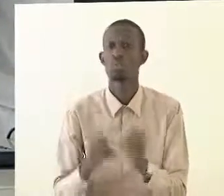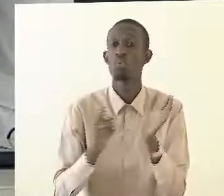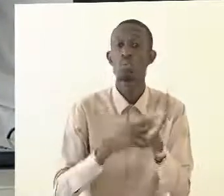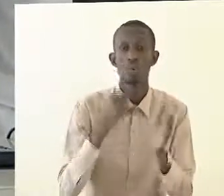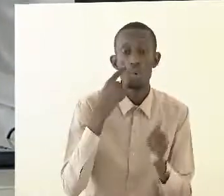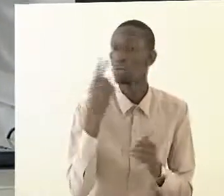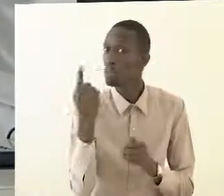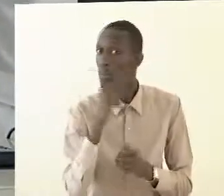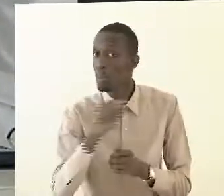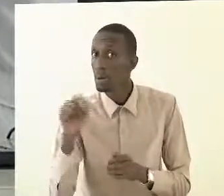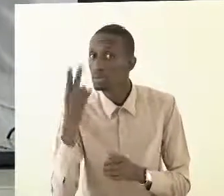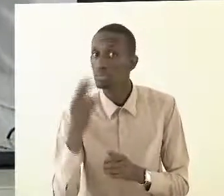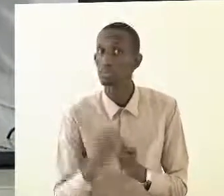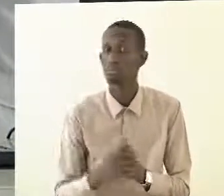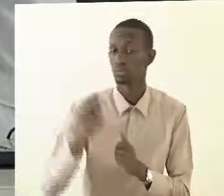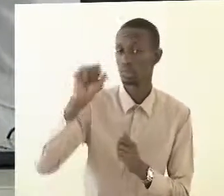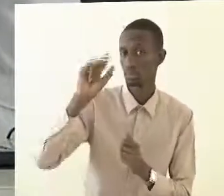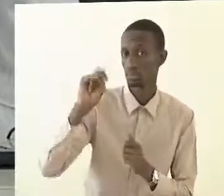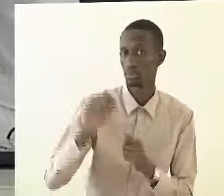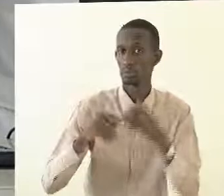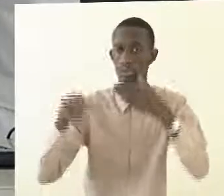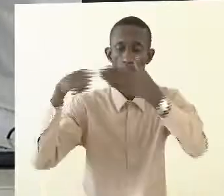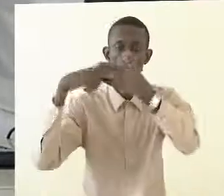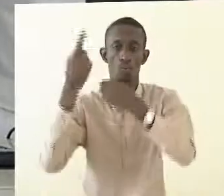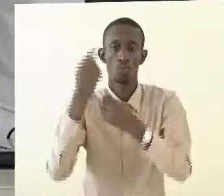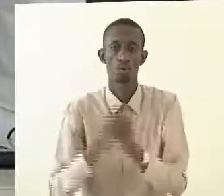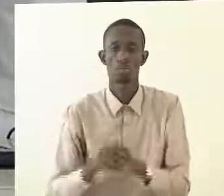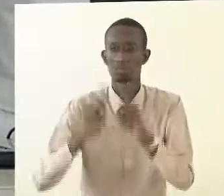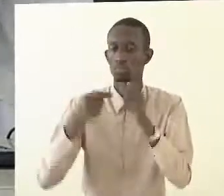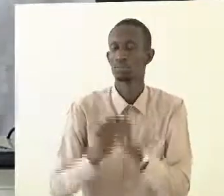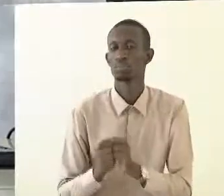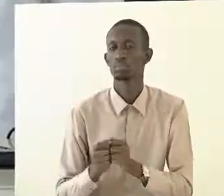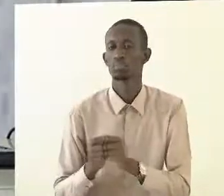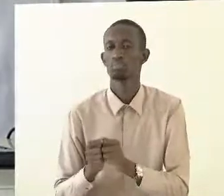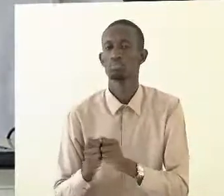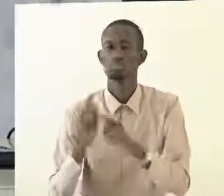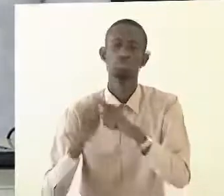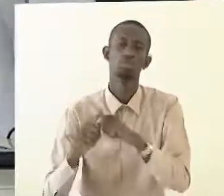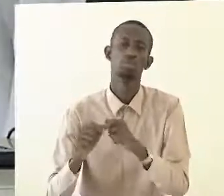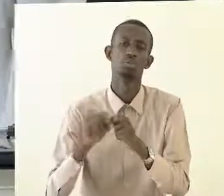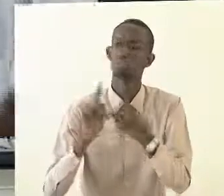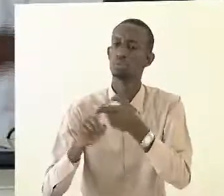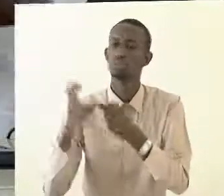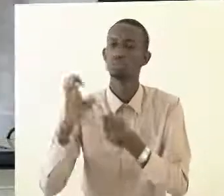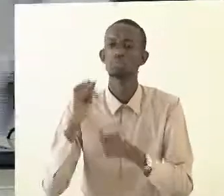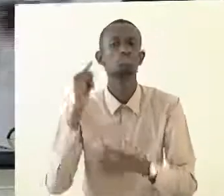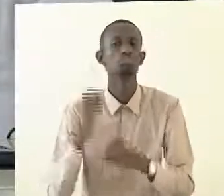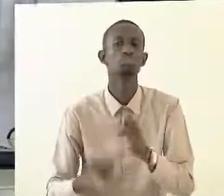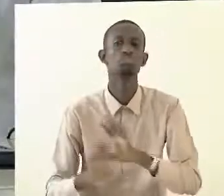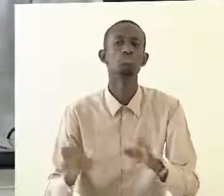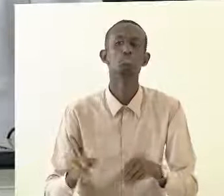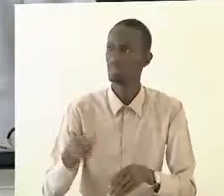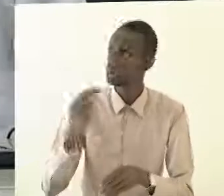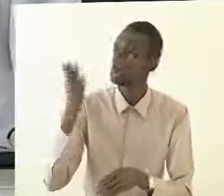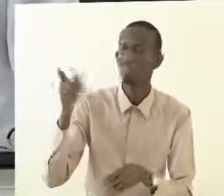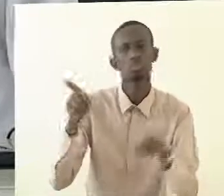half sine inverse of x raised to power 2, then plus c, and I'm done. The answer are